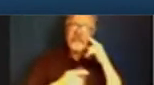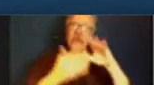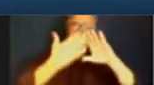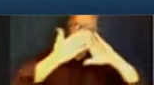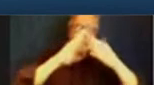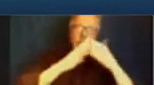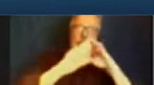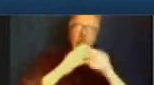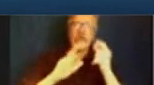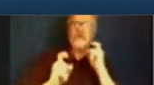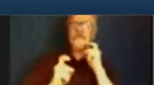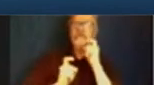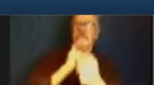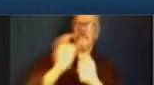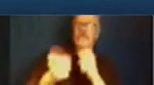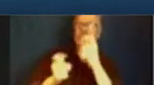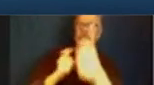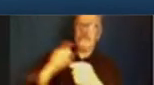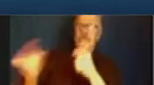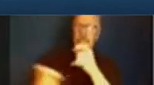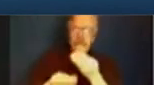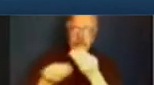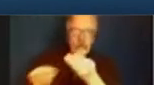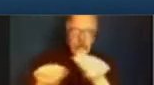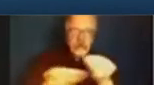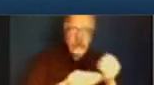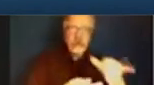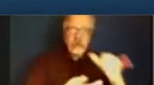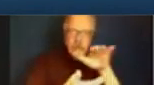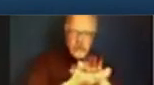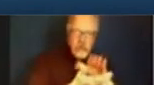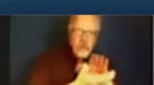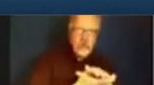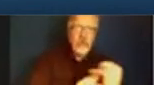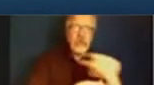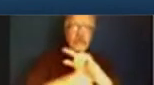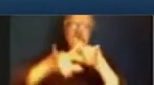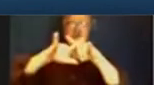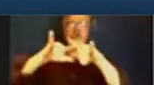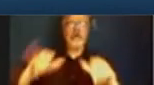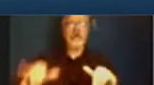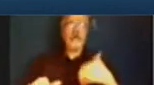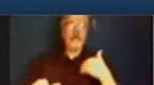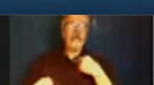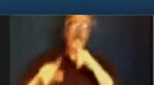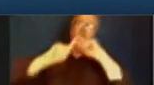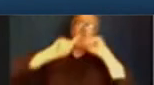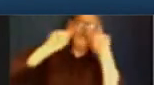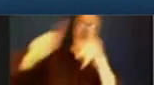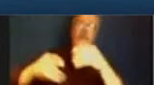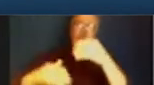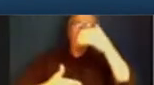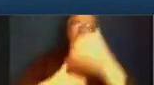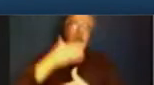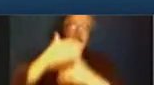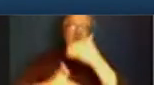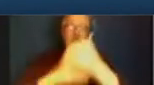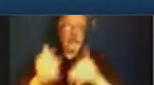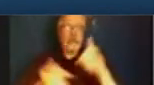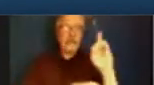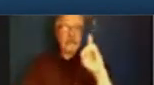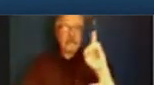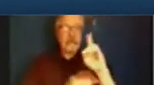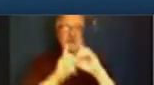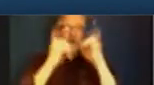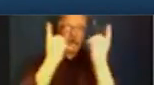community, including their school, in the case of a school, there's an ordering process set up with the Department of Health. Schools enrolled in Learn to Return